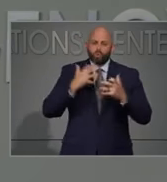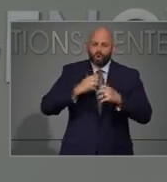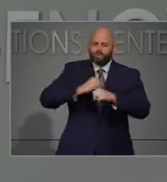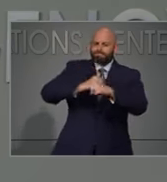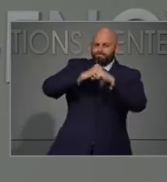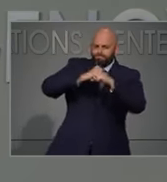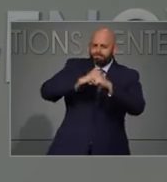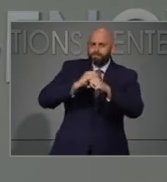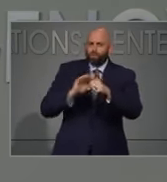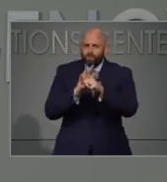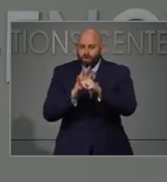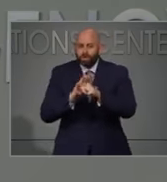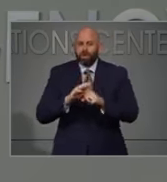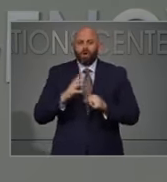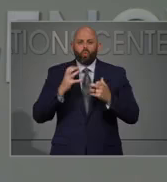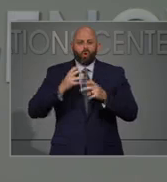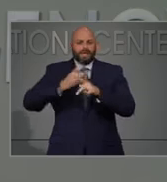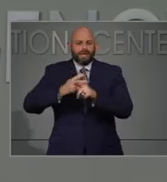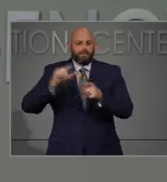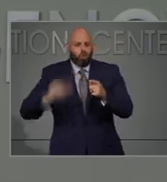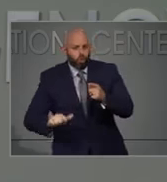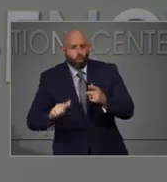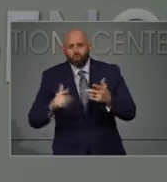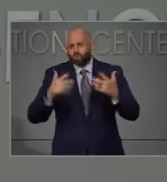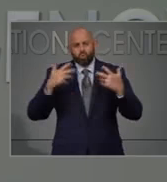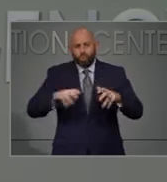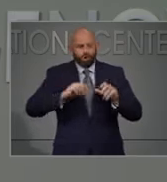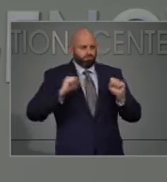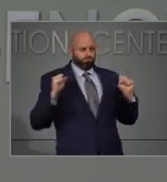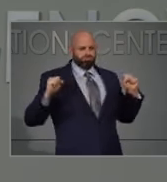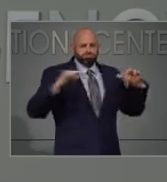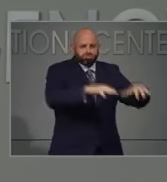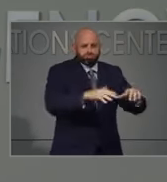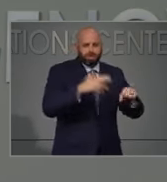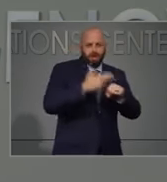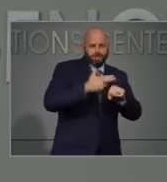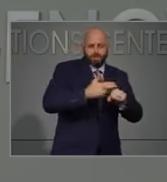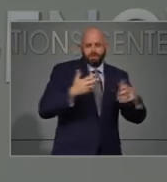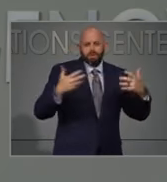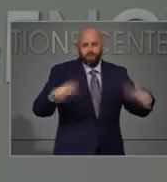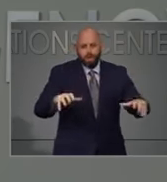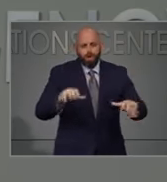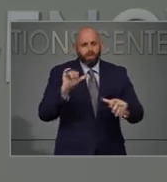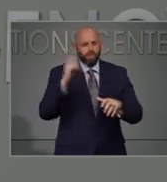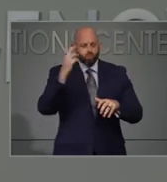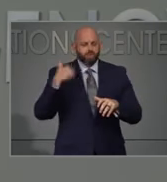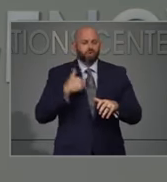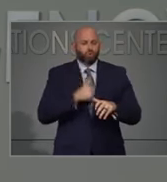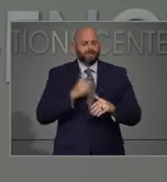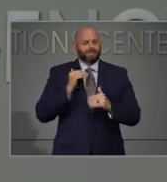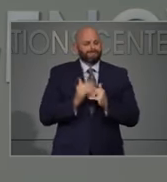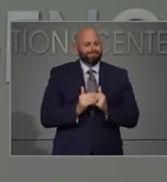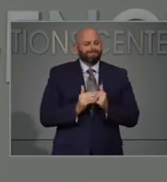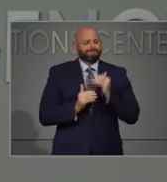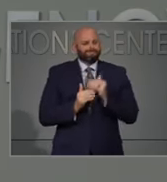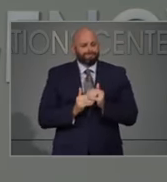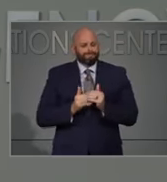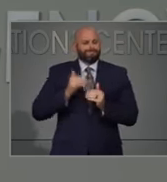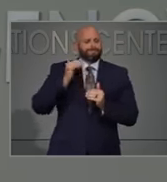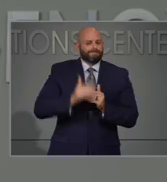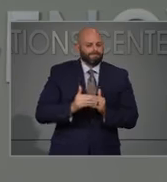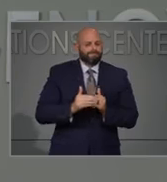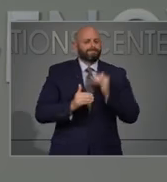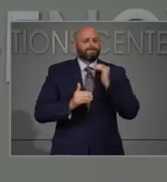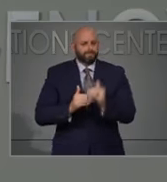level low. We do not want to overwhelm our healthcare system as we go here. And that's why we want to take these modest steps forward, see how